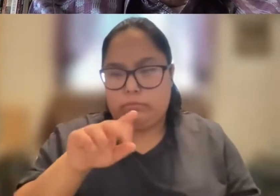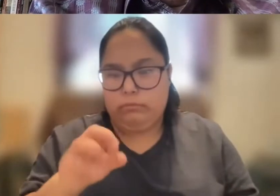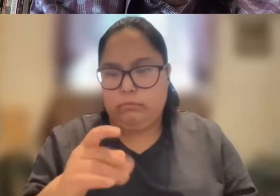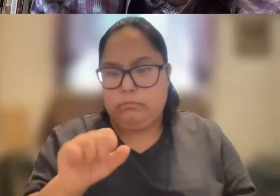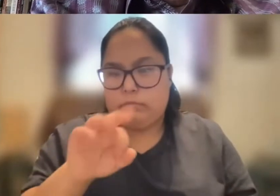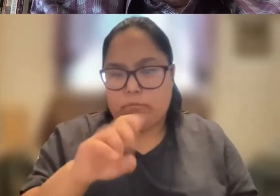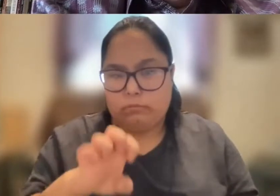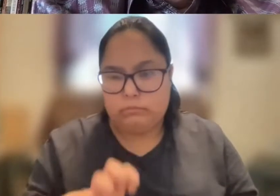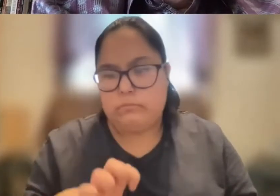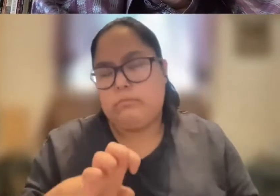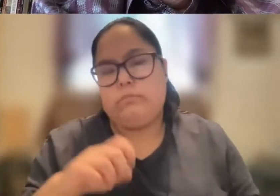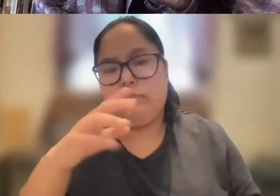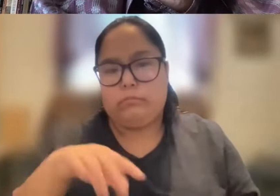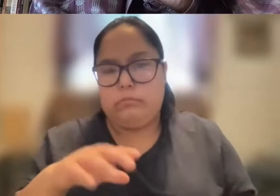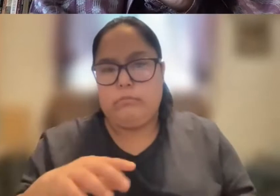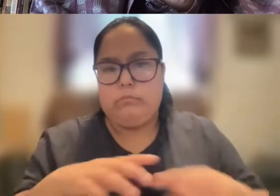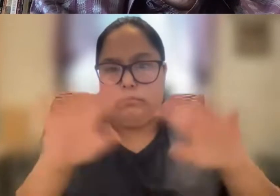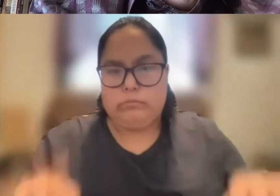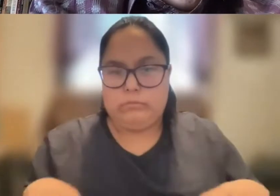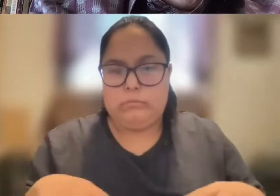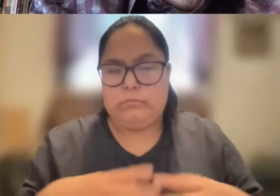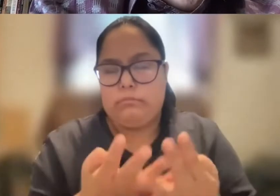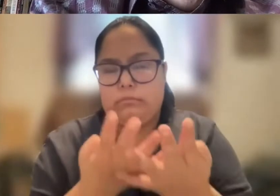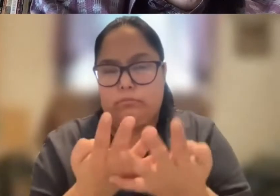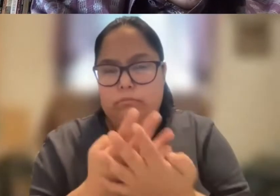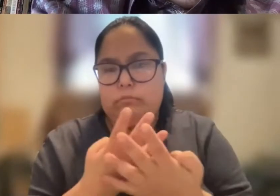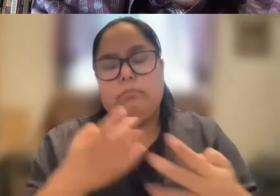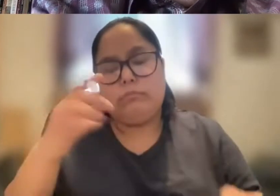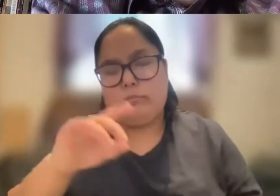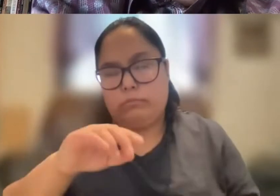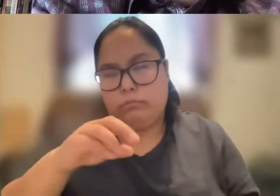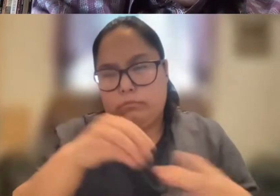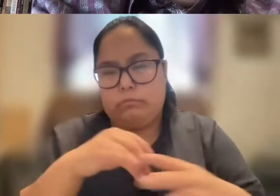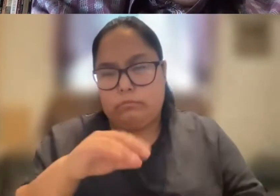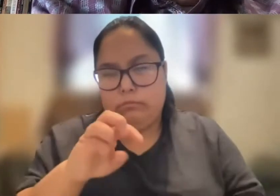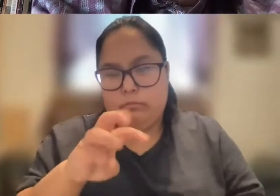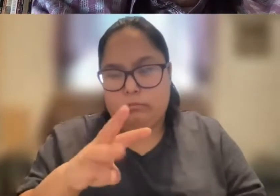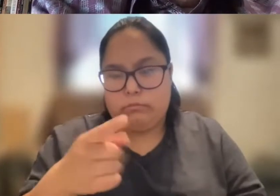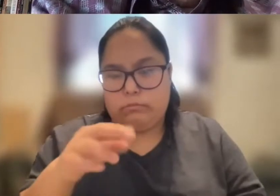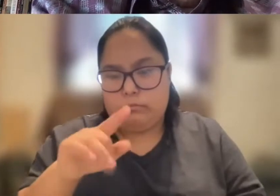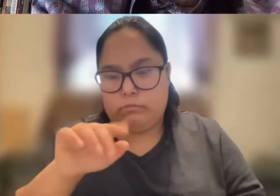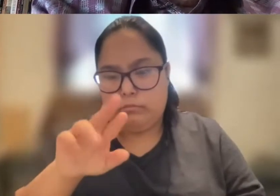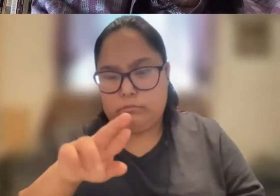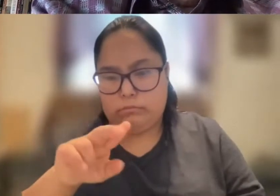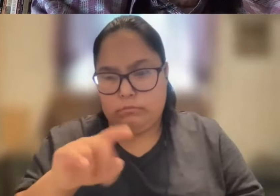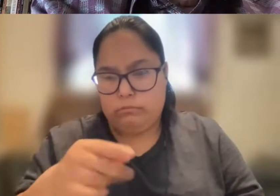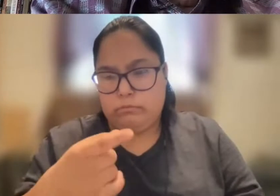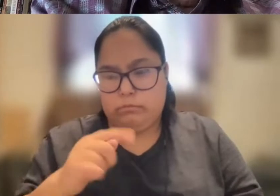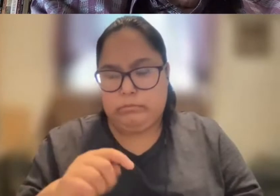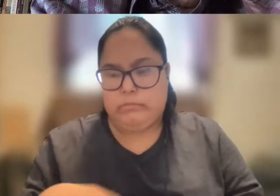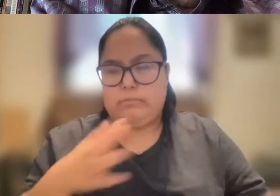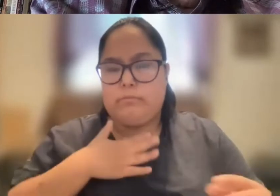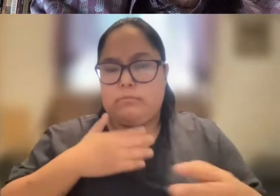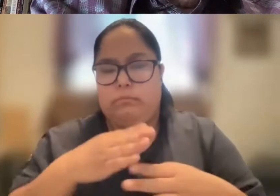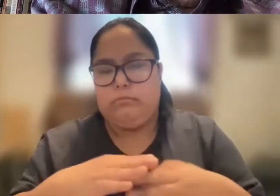took me to the RCMP jail in Wainwright. And I spent the night there. My boss came by the